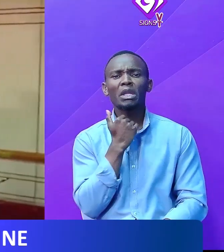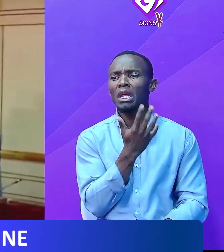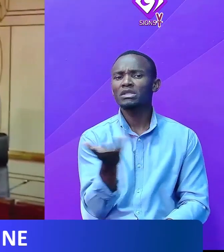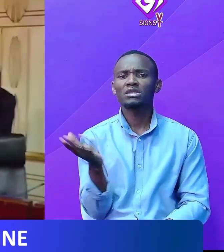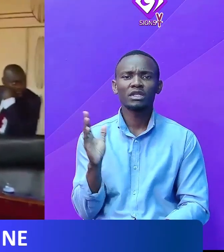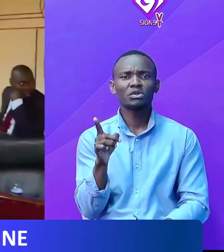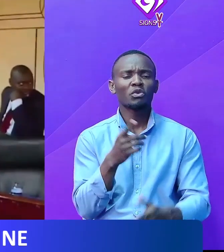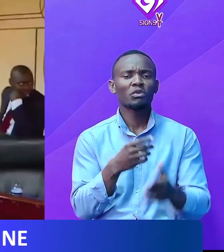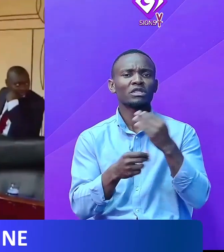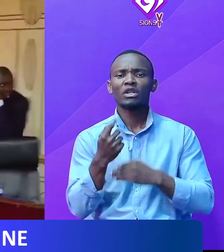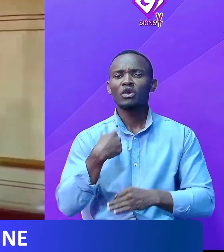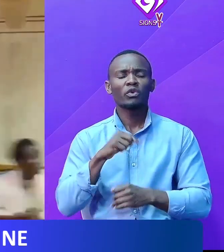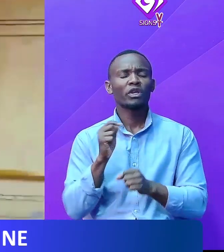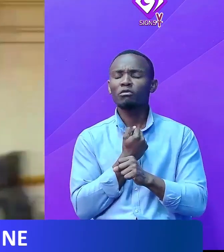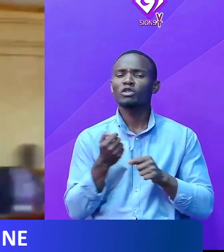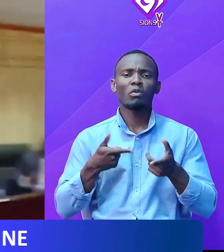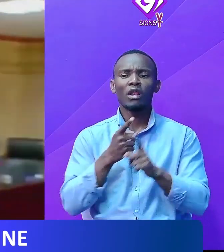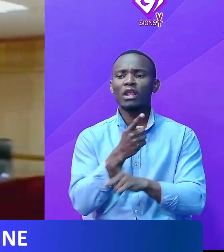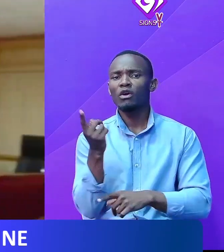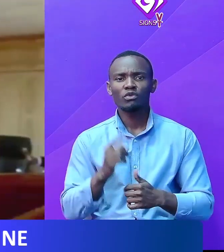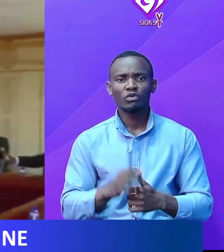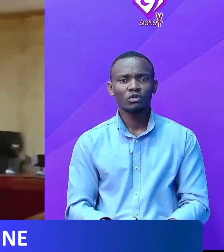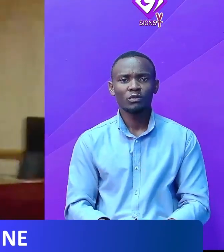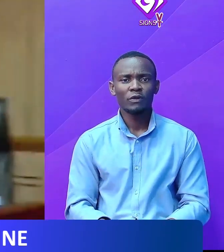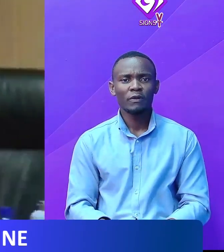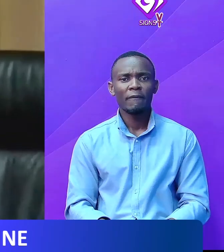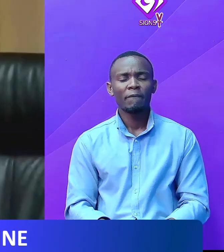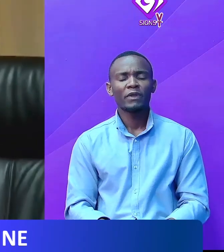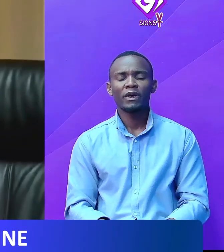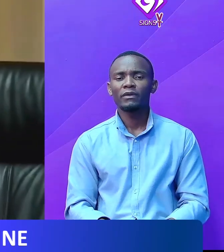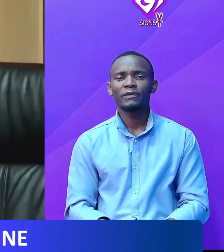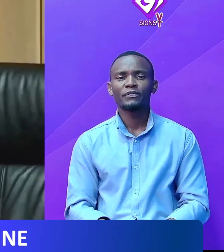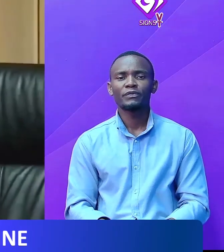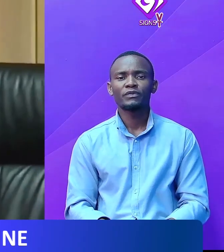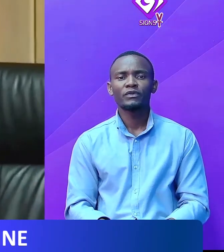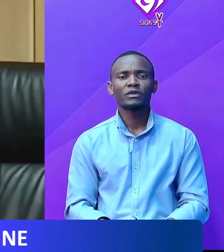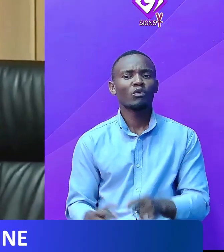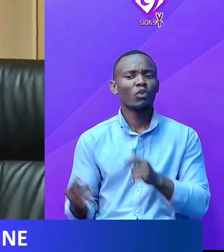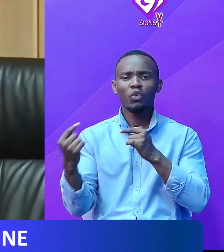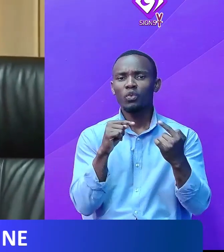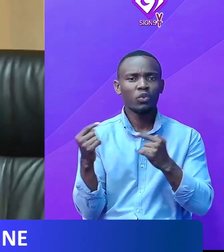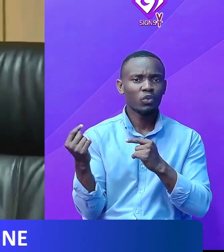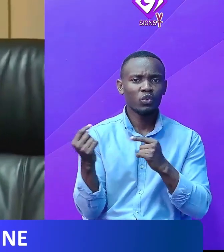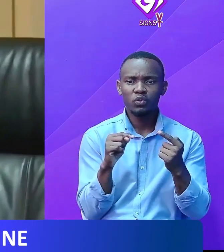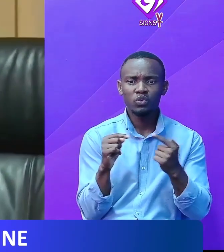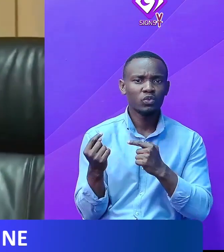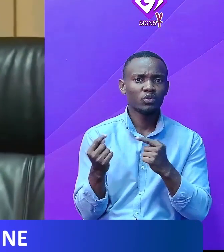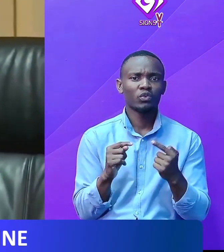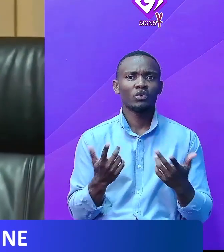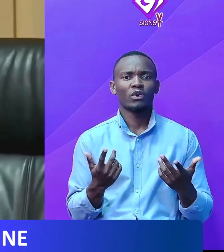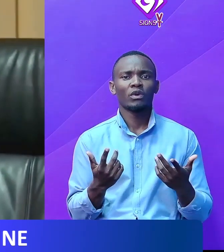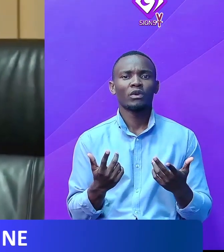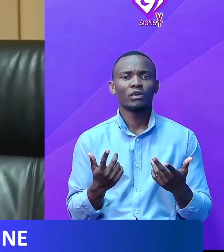not allow you. Honorable, you have a conflict of interest. Who has extorted you? We have closed your hospitals. Who